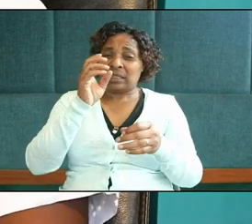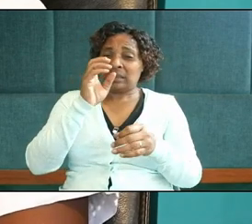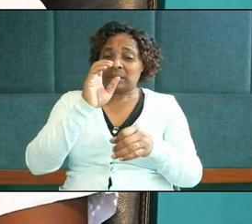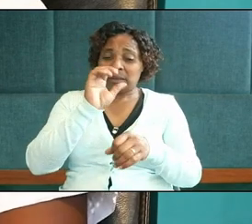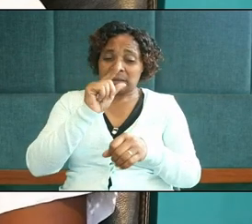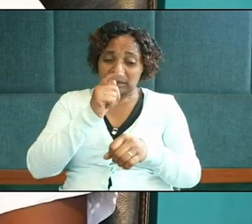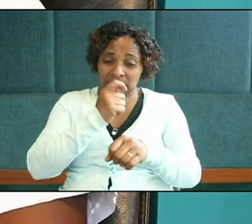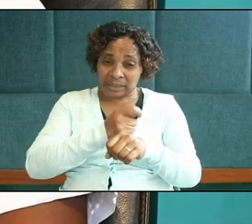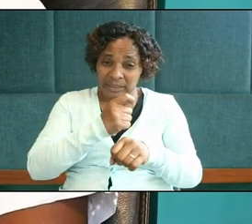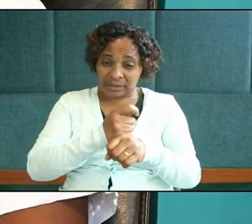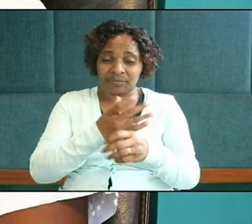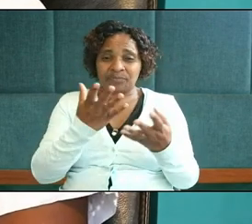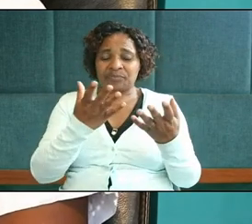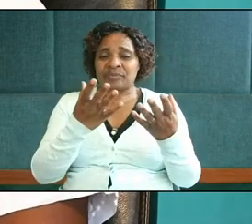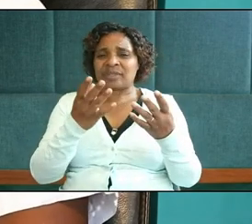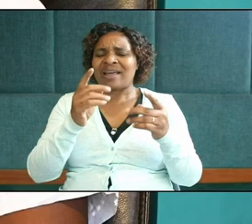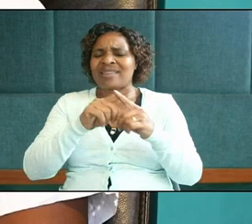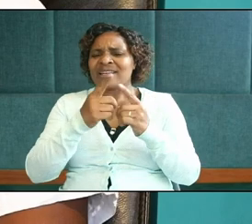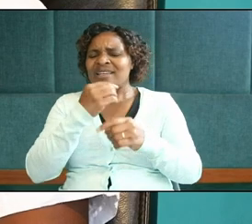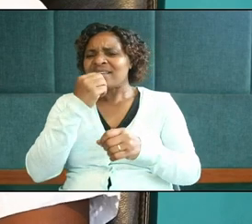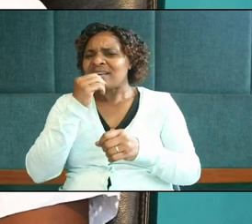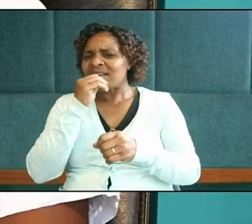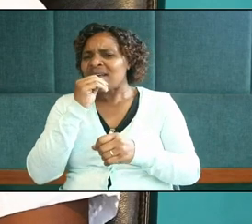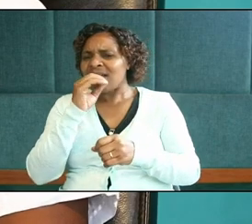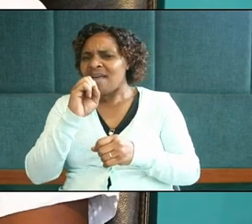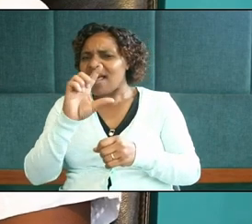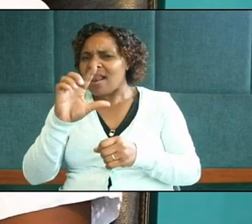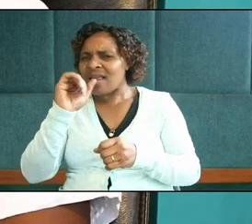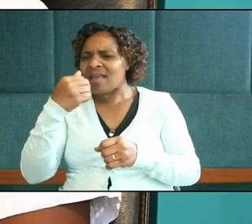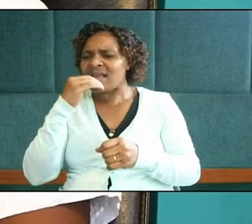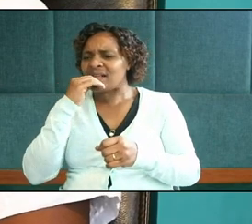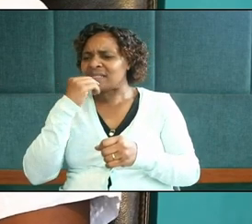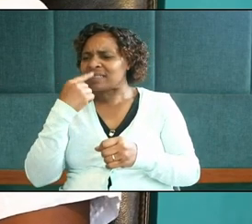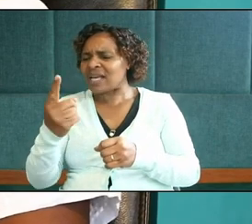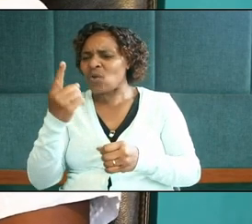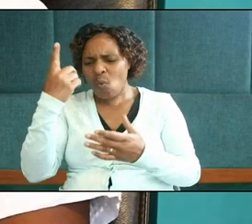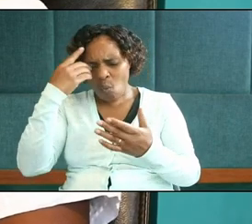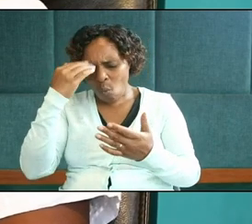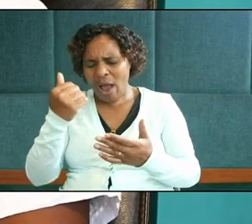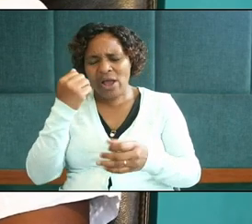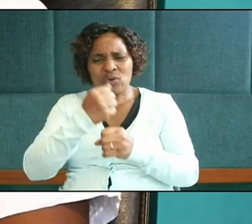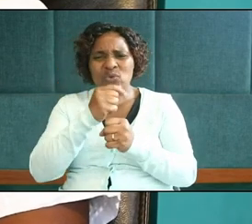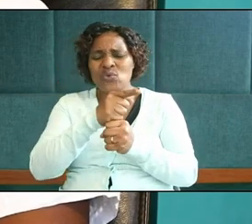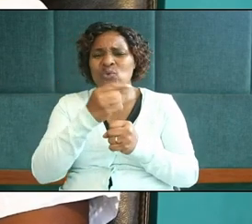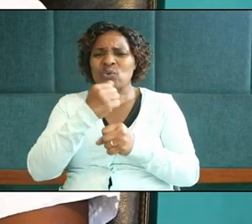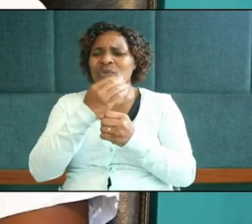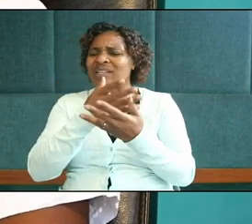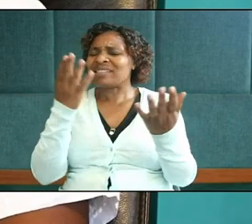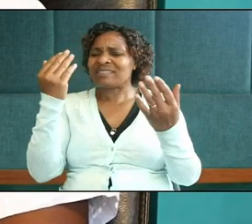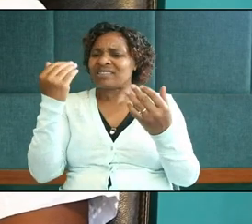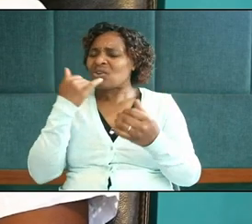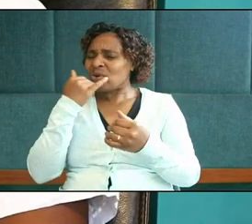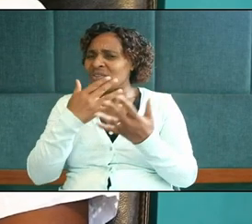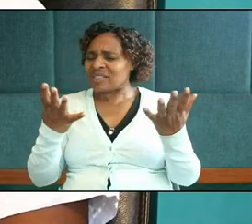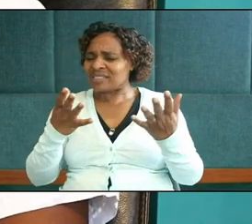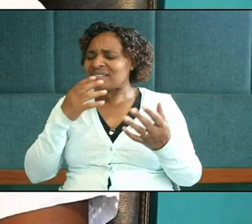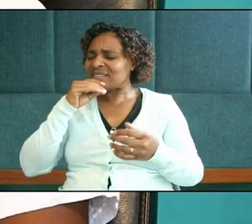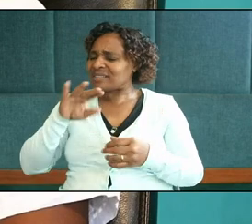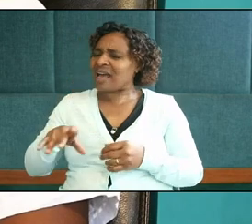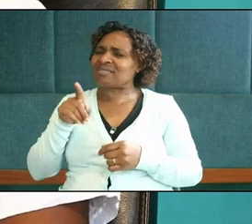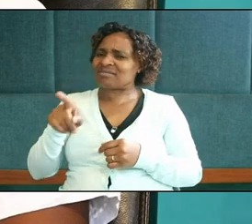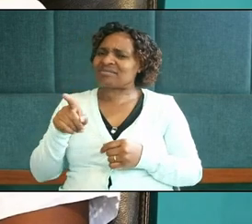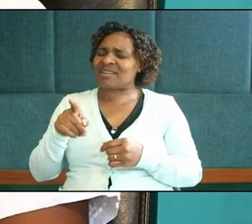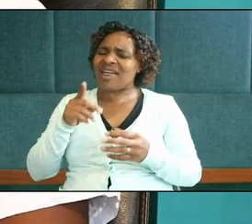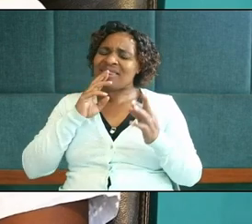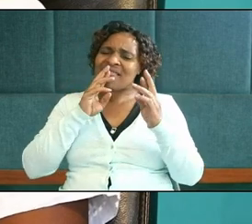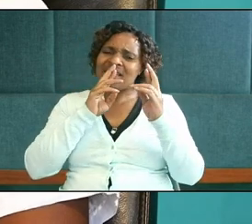said to them, why do you do such things? I hear from all the people about these wicked deeds of yours. No, my sons, the report